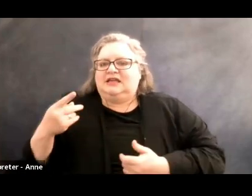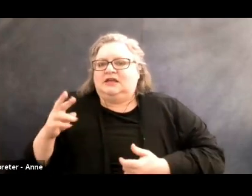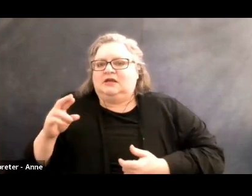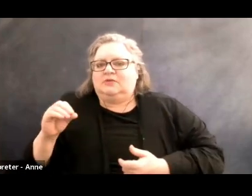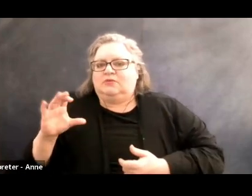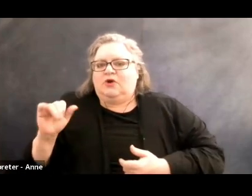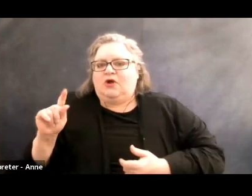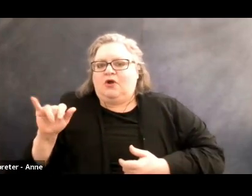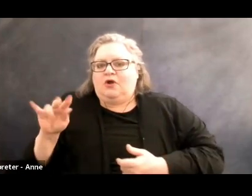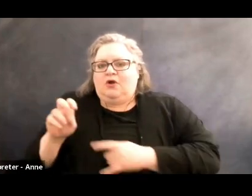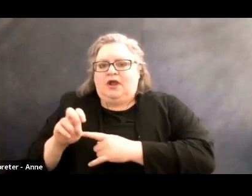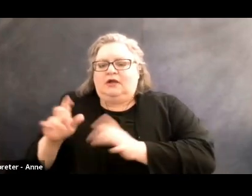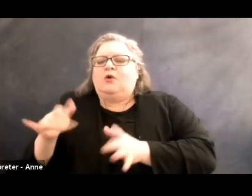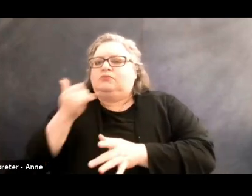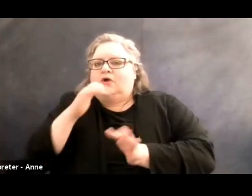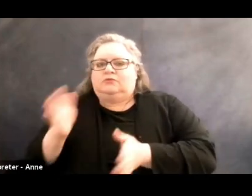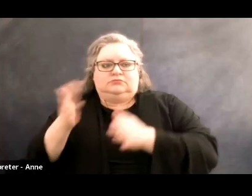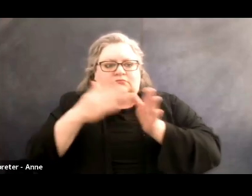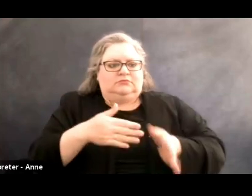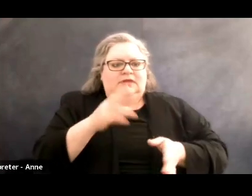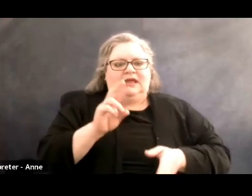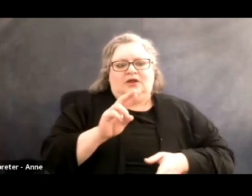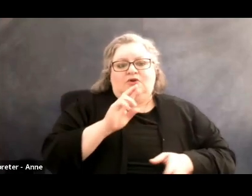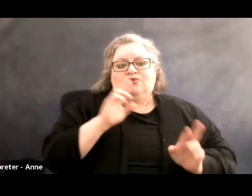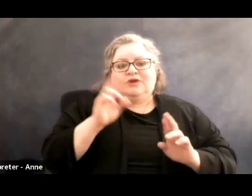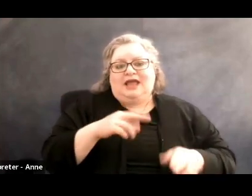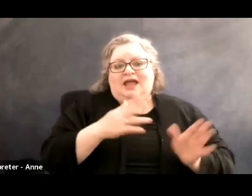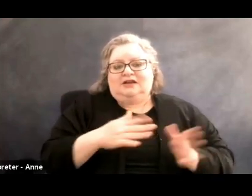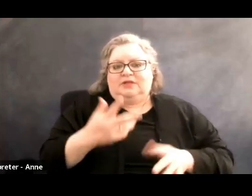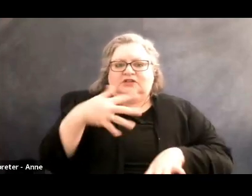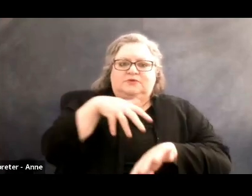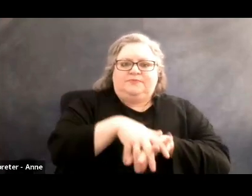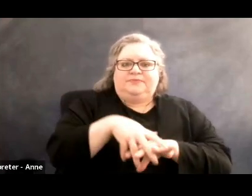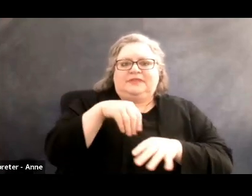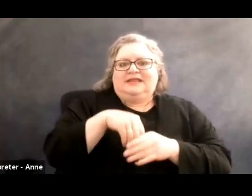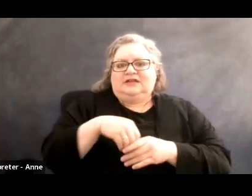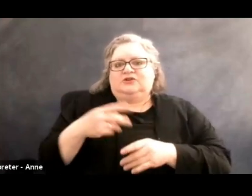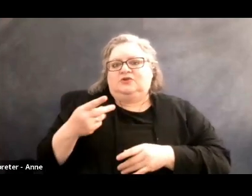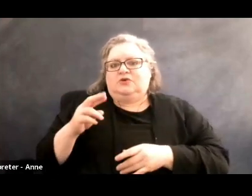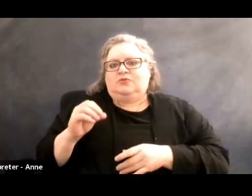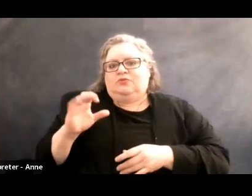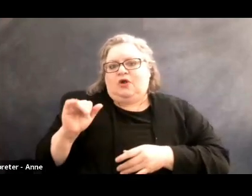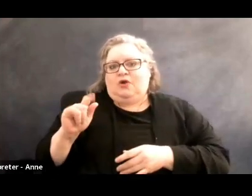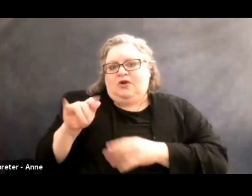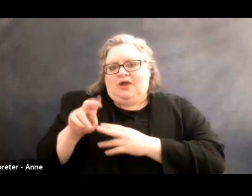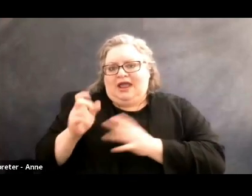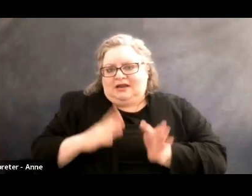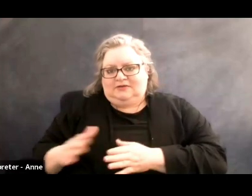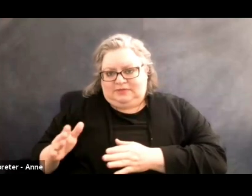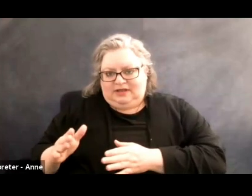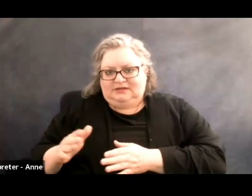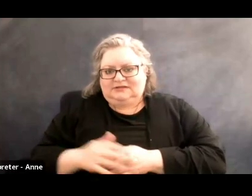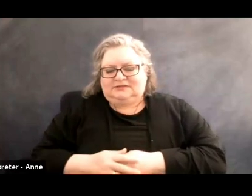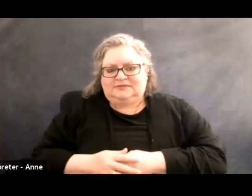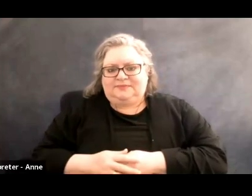embedded, these reactive plans are embedded in my proactive plan. Because what we know and what families have told